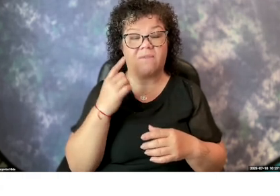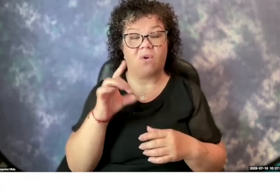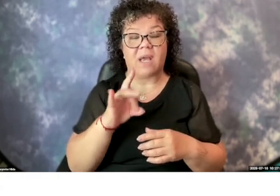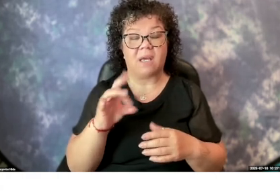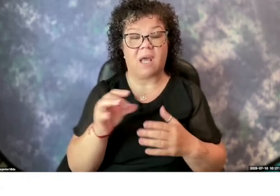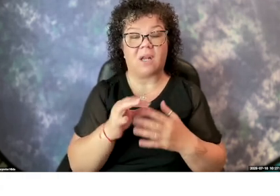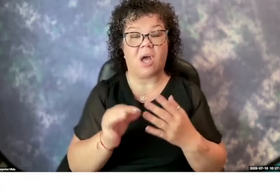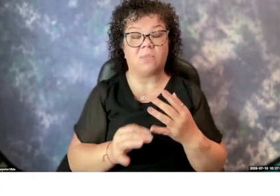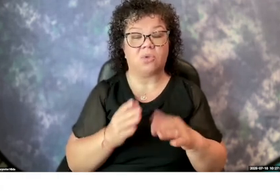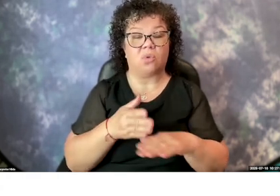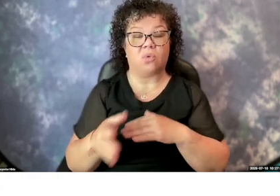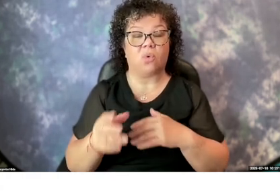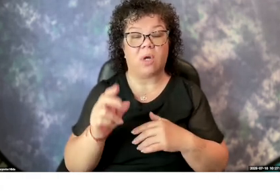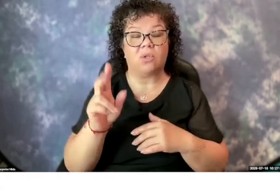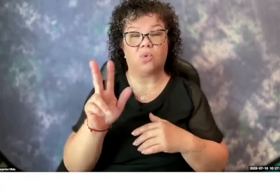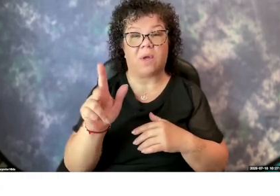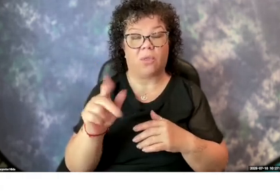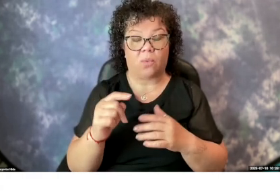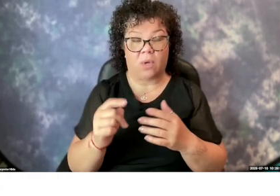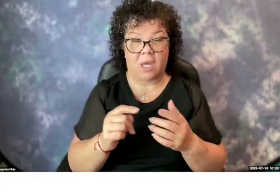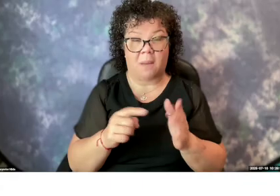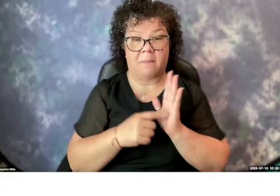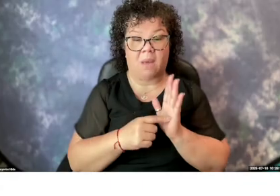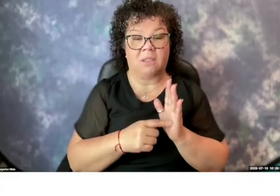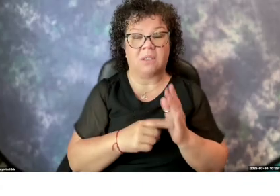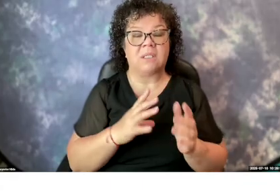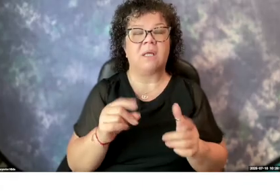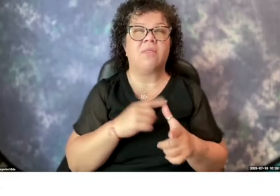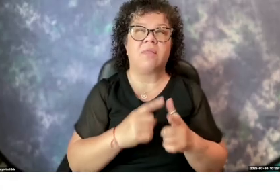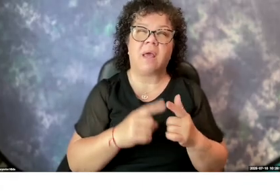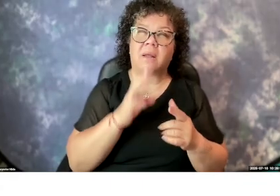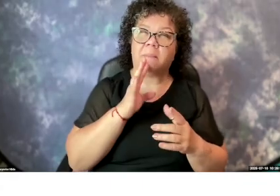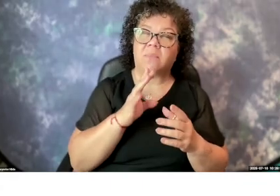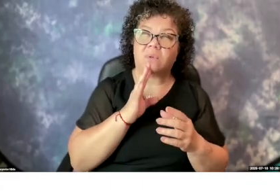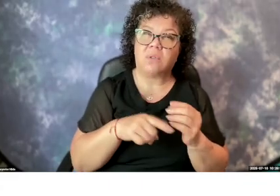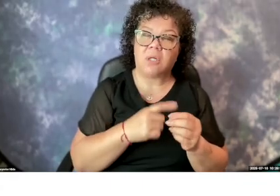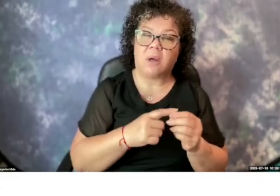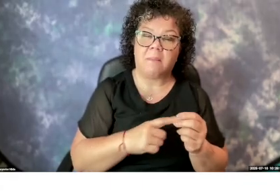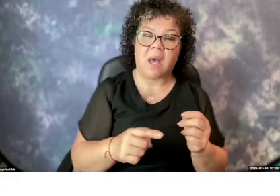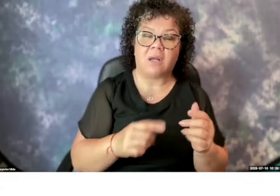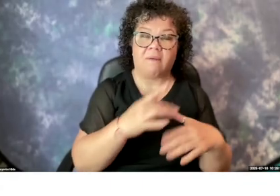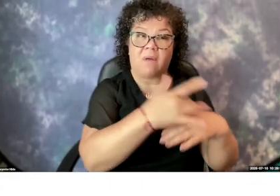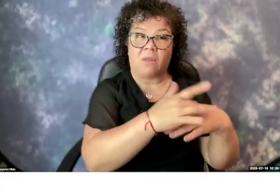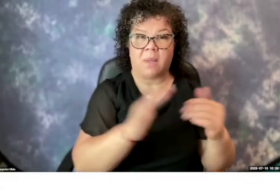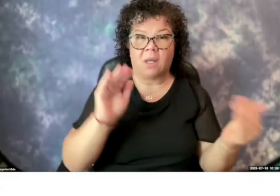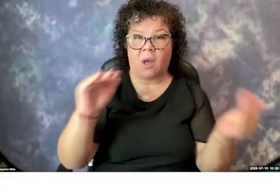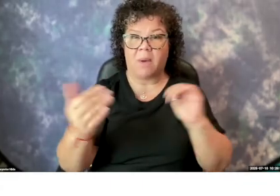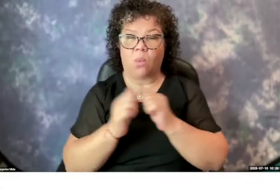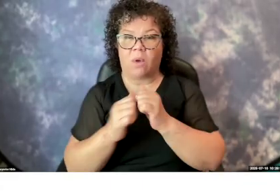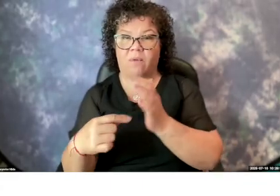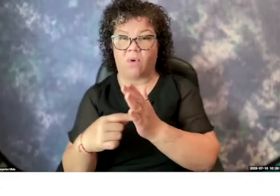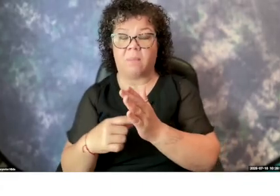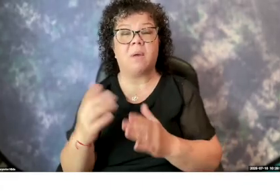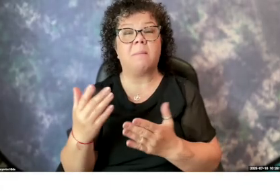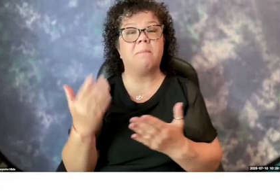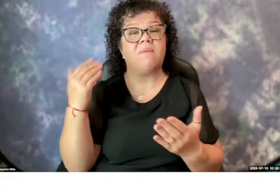So I mentioned earlier availability versus affordability. We saw earlier in the presentation